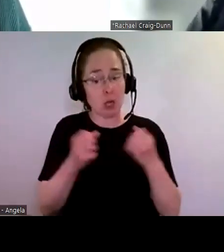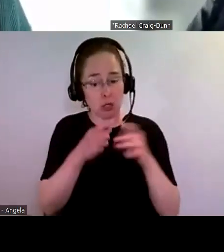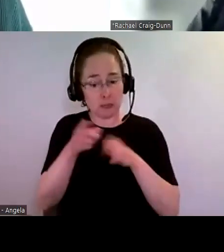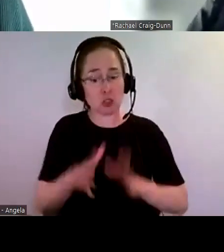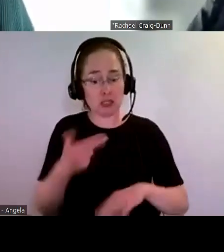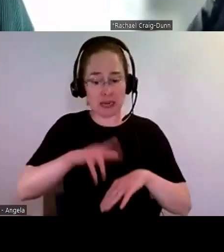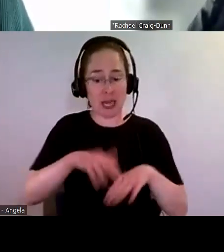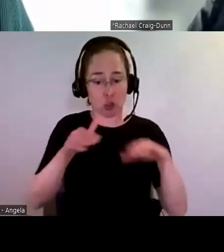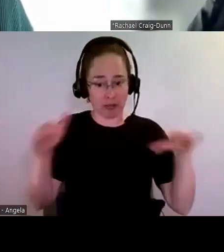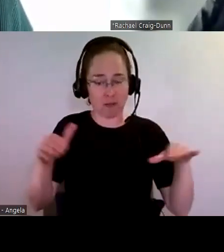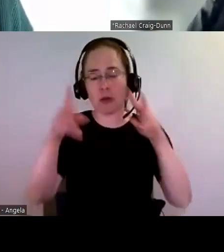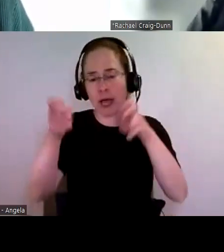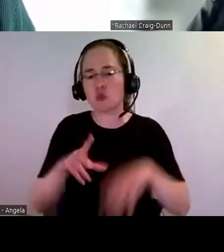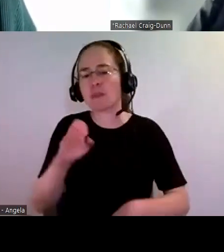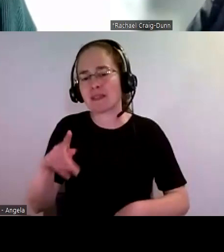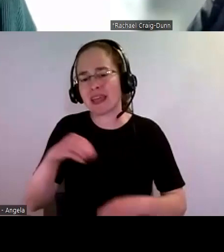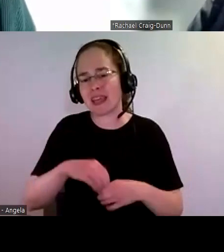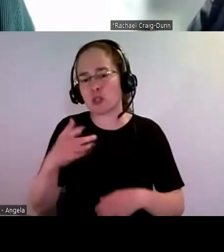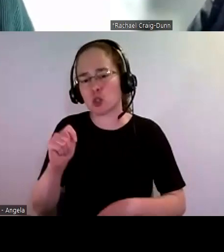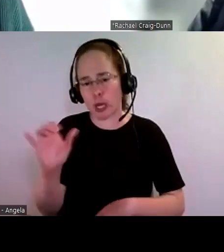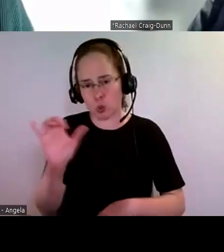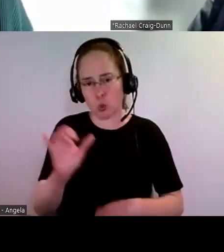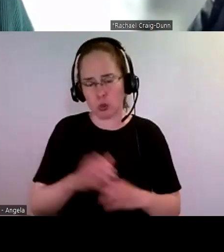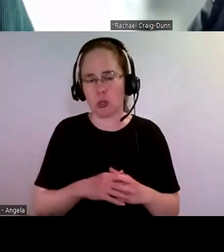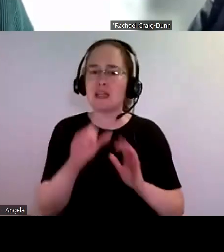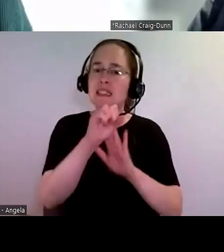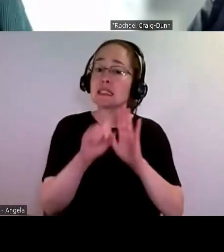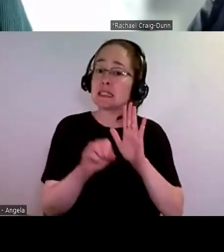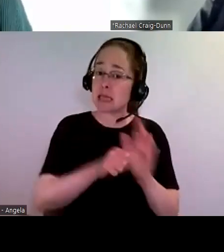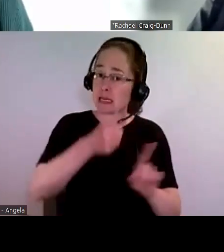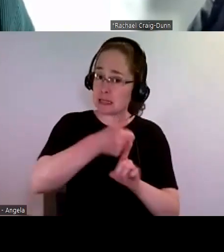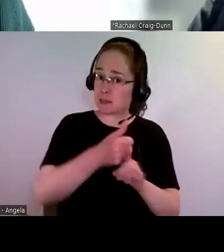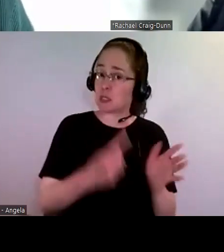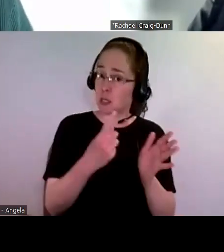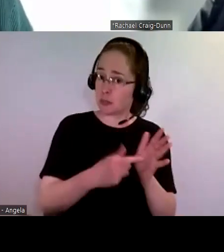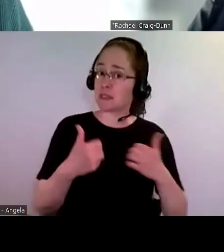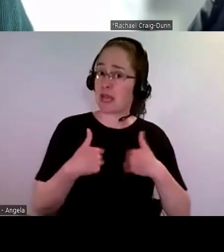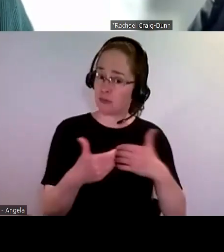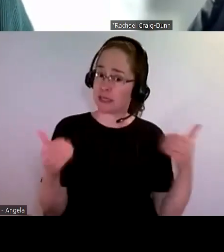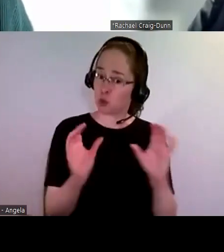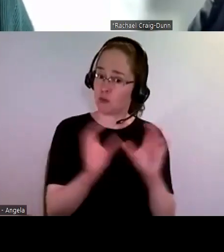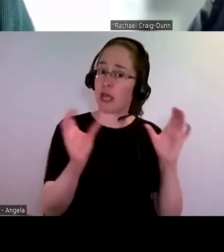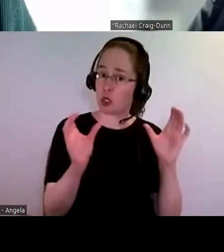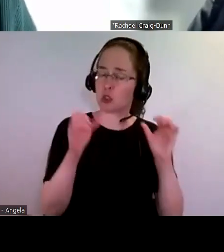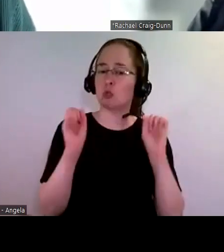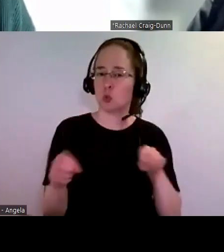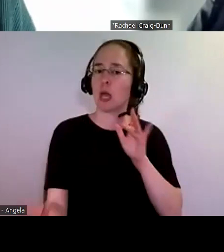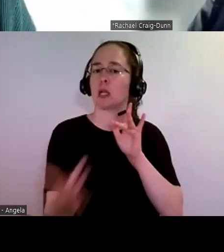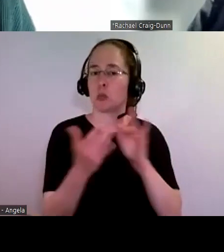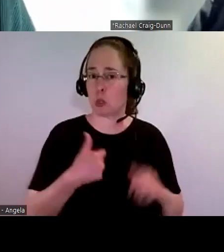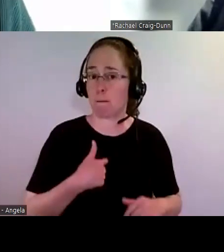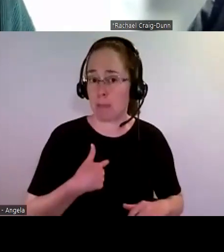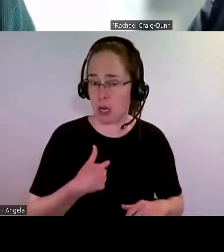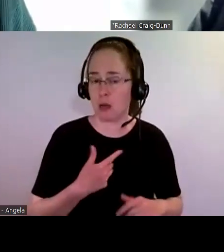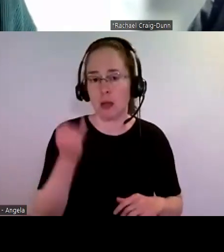national level, so I dropped a link in the chat there as well. States also sometimes have their own certification, and you can reach out to me